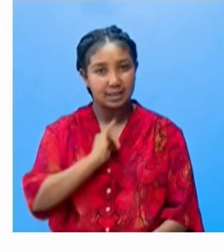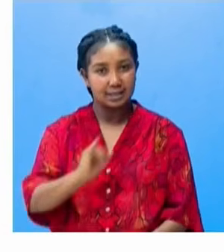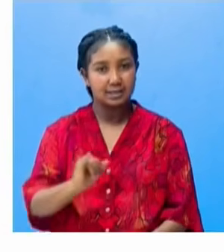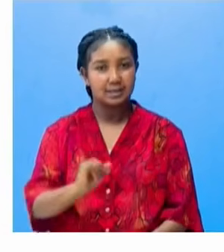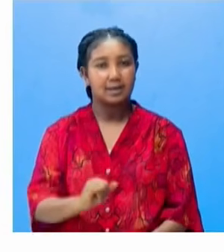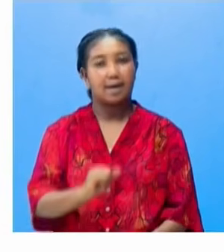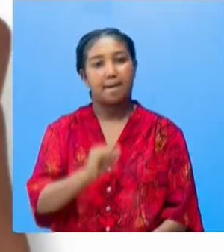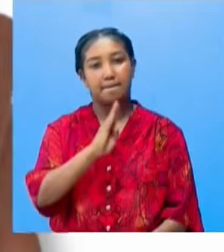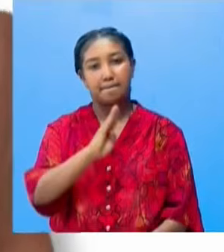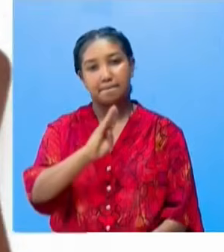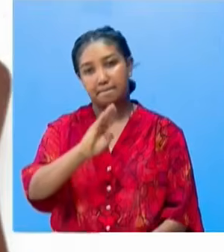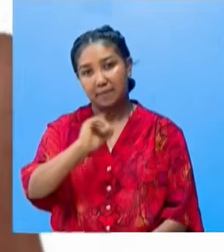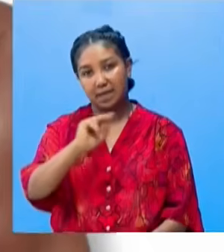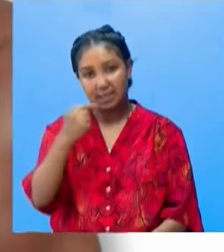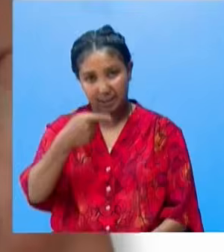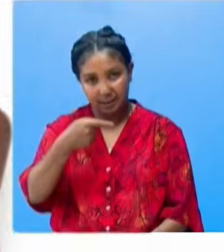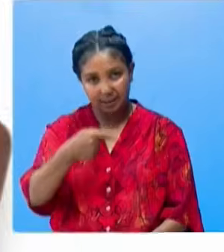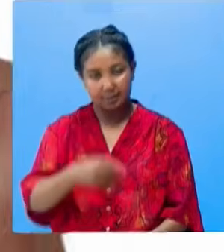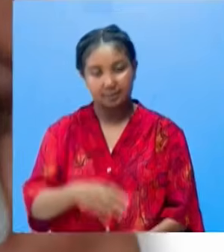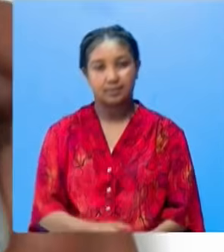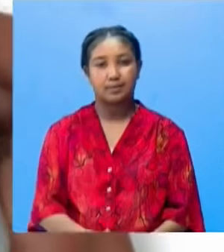being